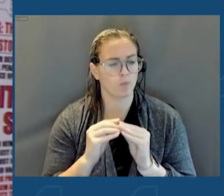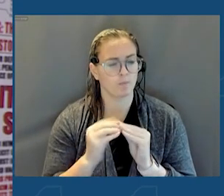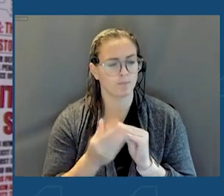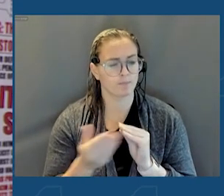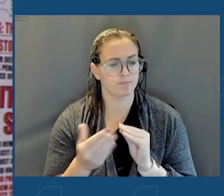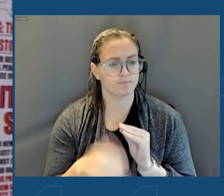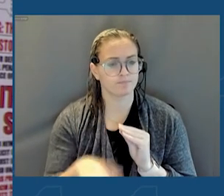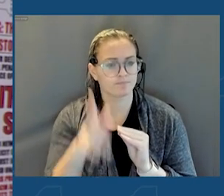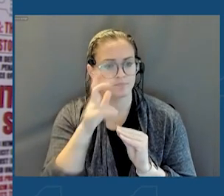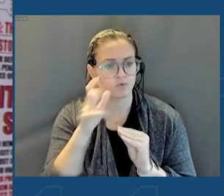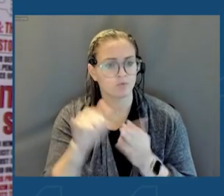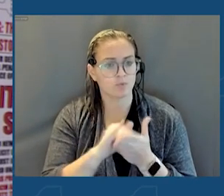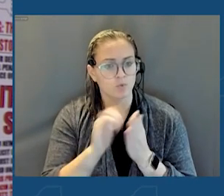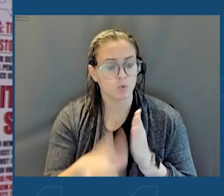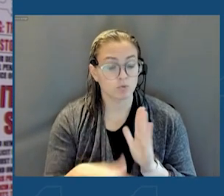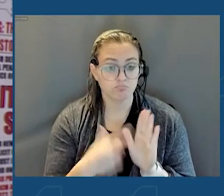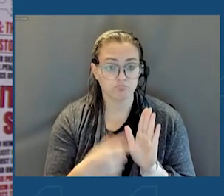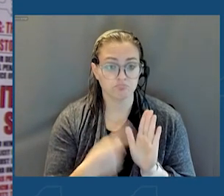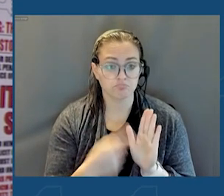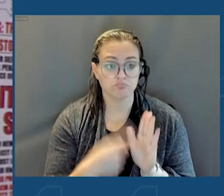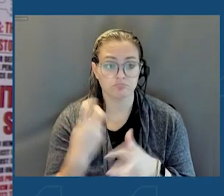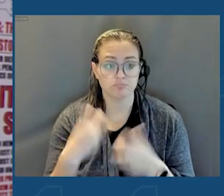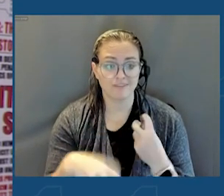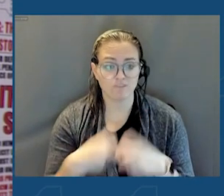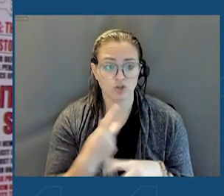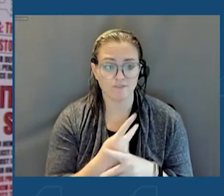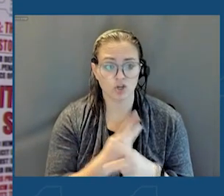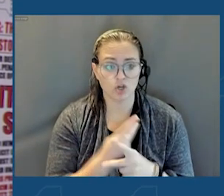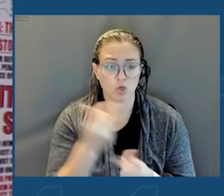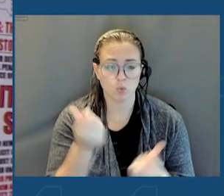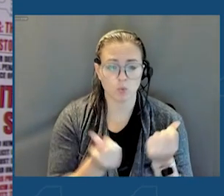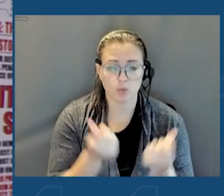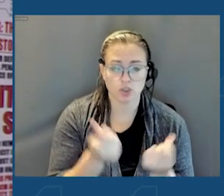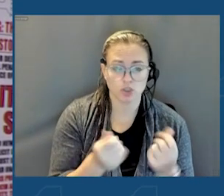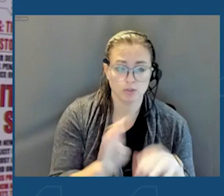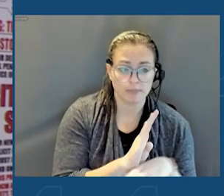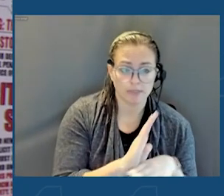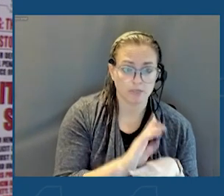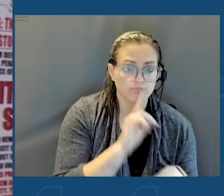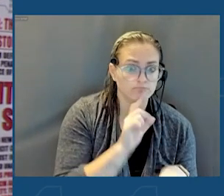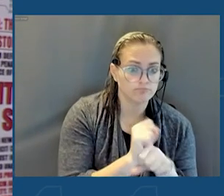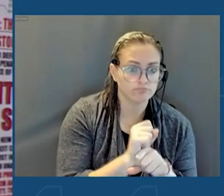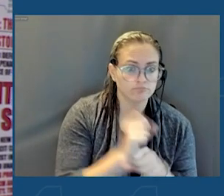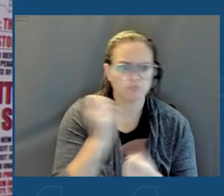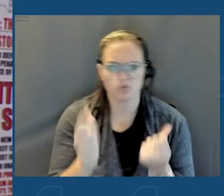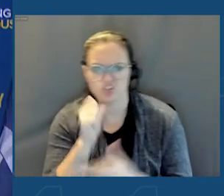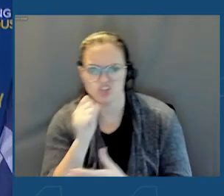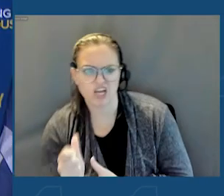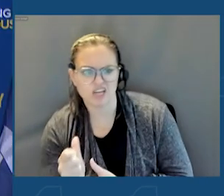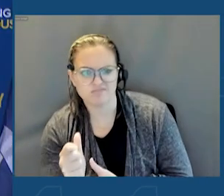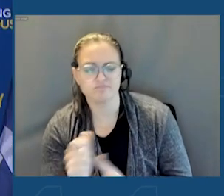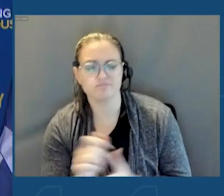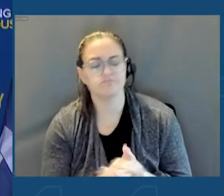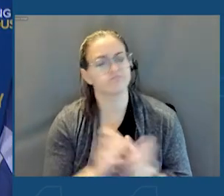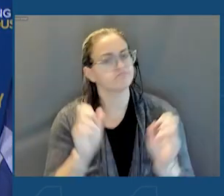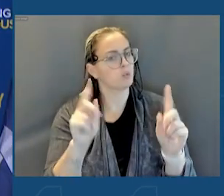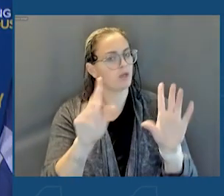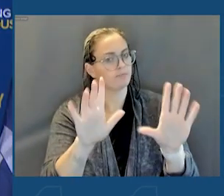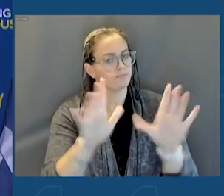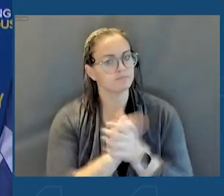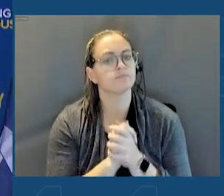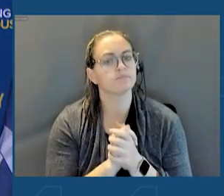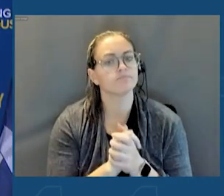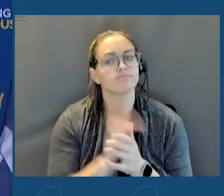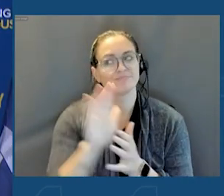from New Yorkers it's sometimes difficult to tell which cannabis businesses are legitimate and which aren't. Okay, that's your